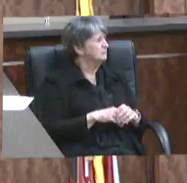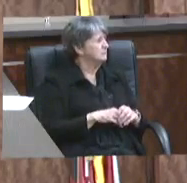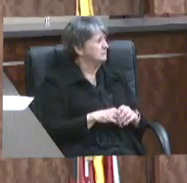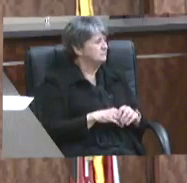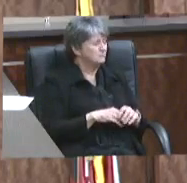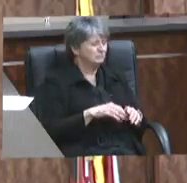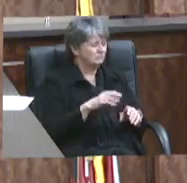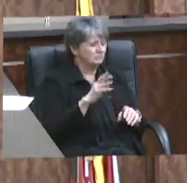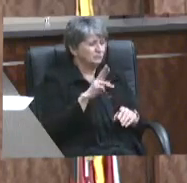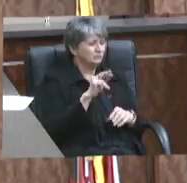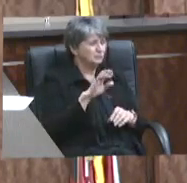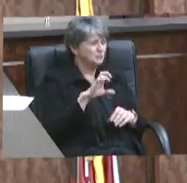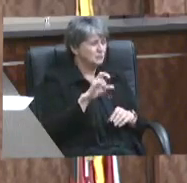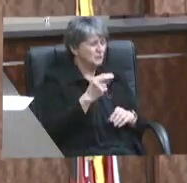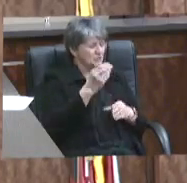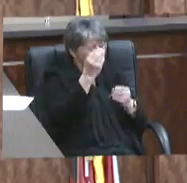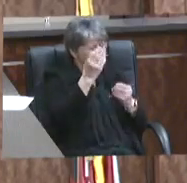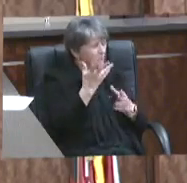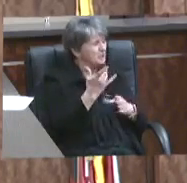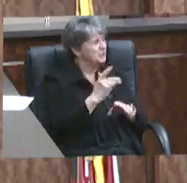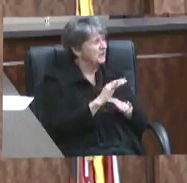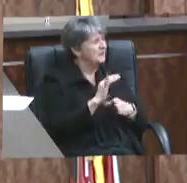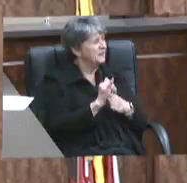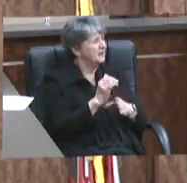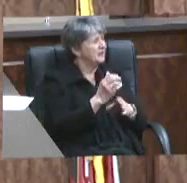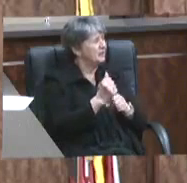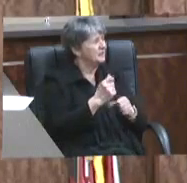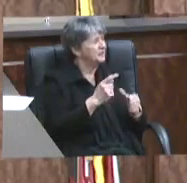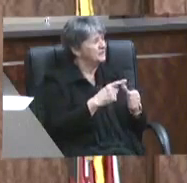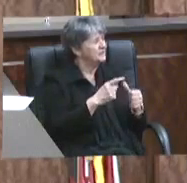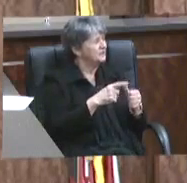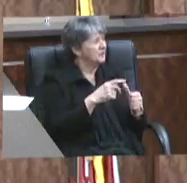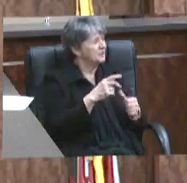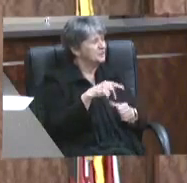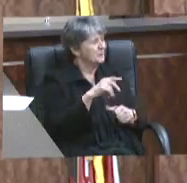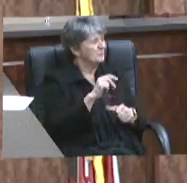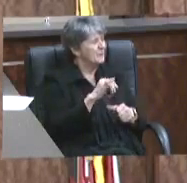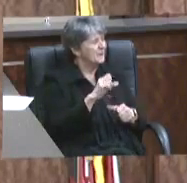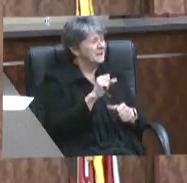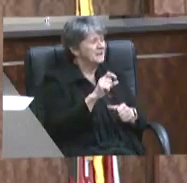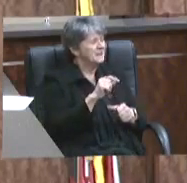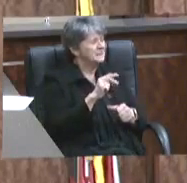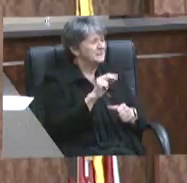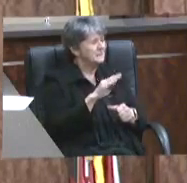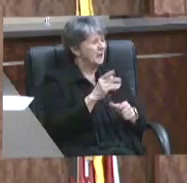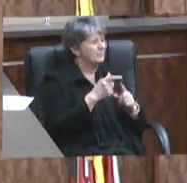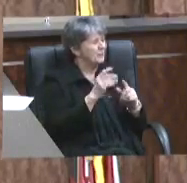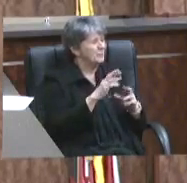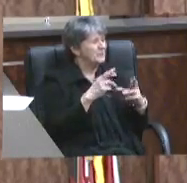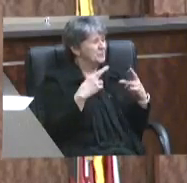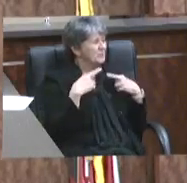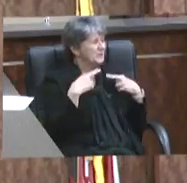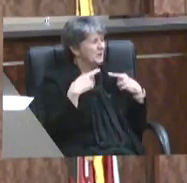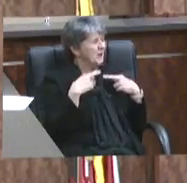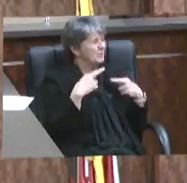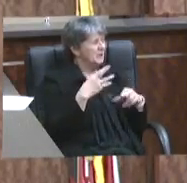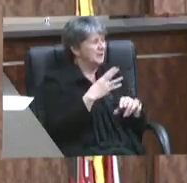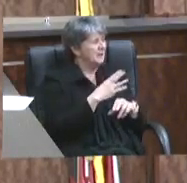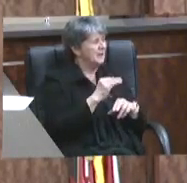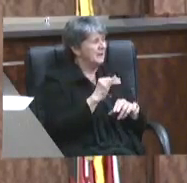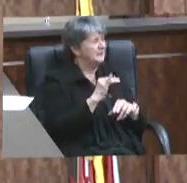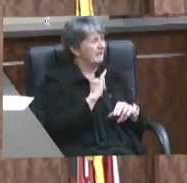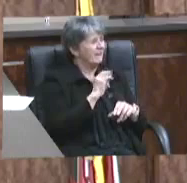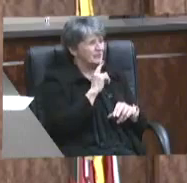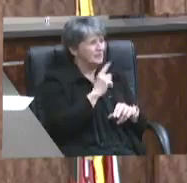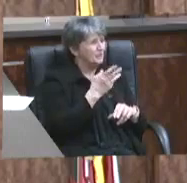you. Rich informed me tonight that he got his first pay stub from his retirement, and I told